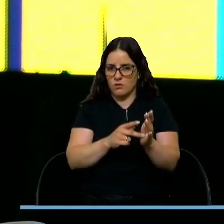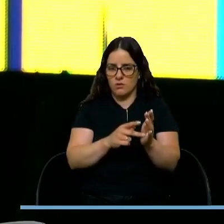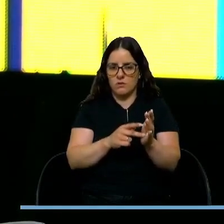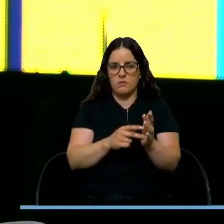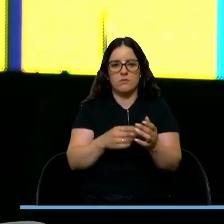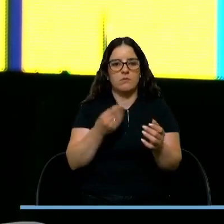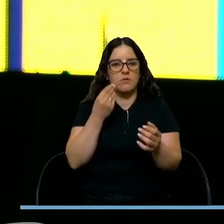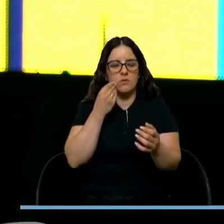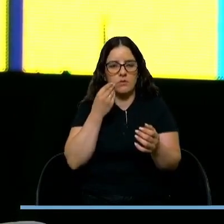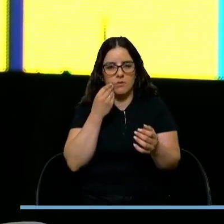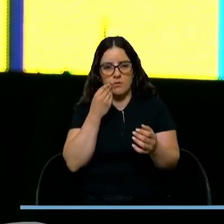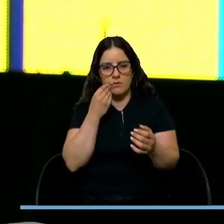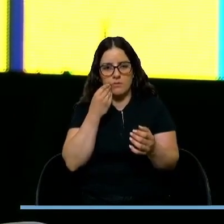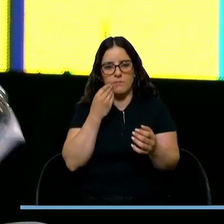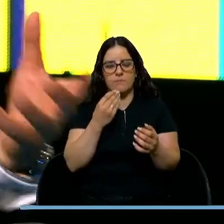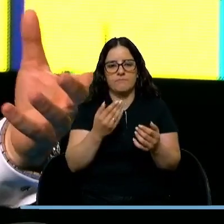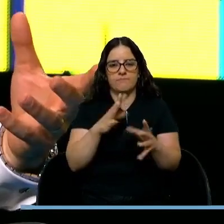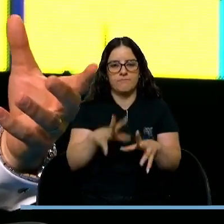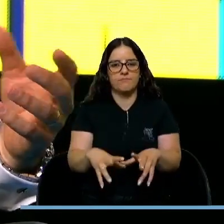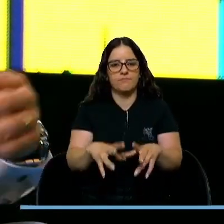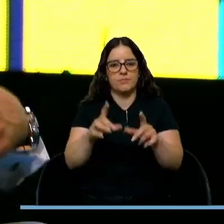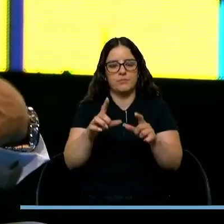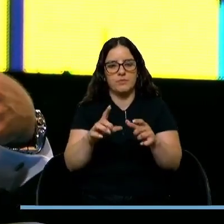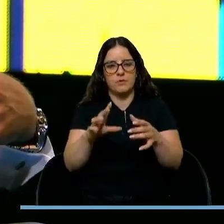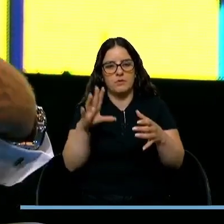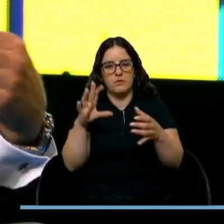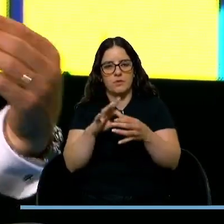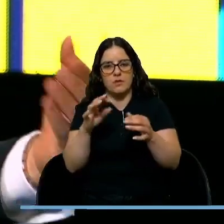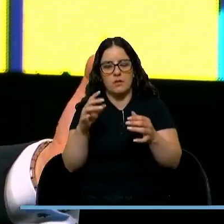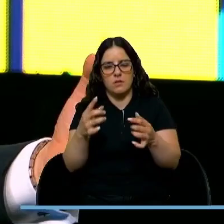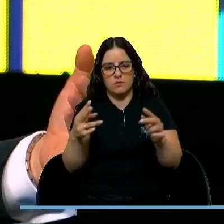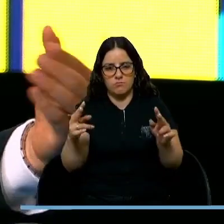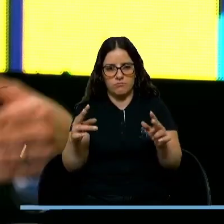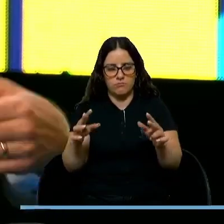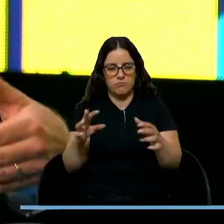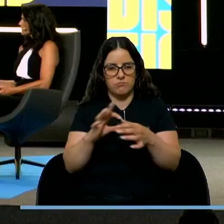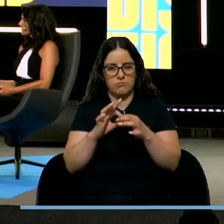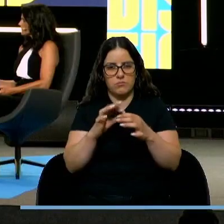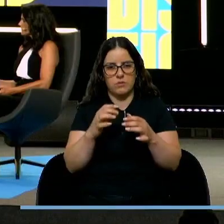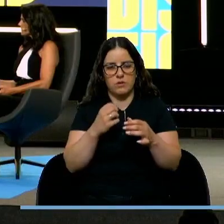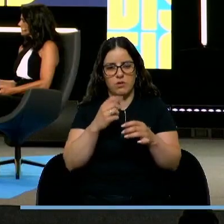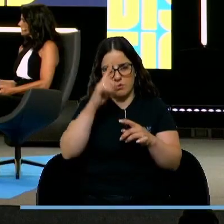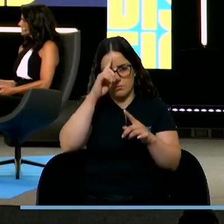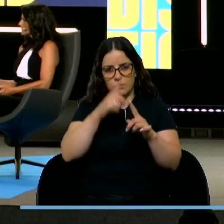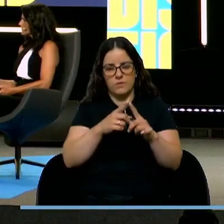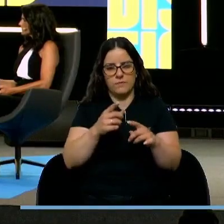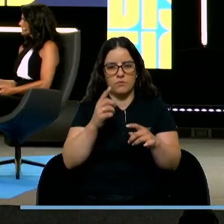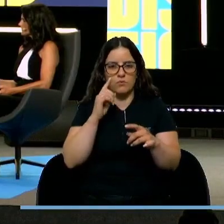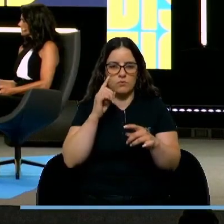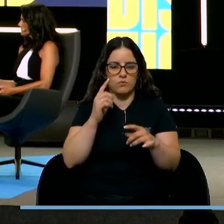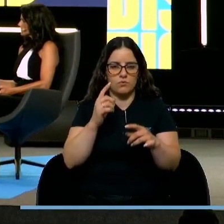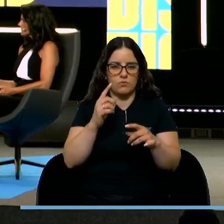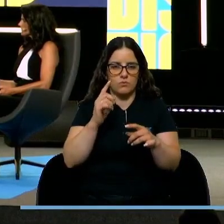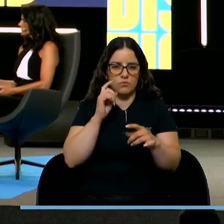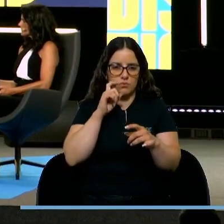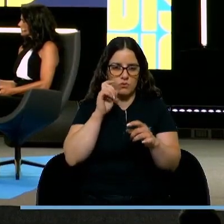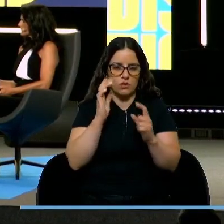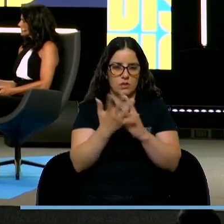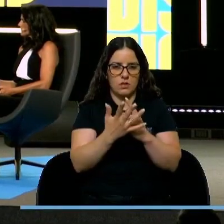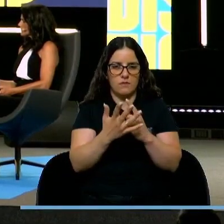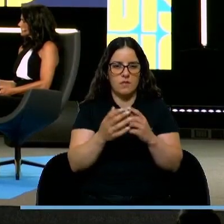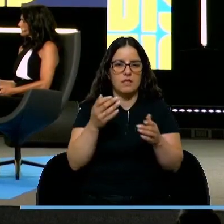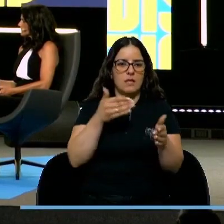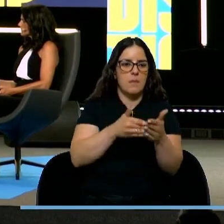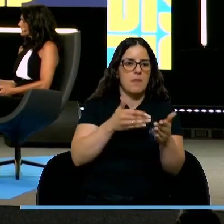our technological solutions, our R&D, so that we meet these sustainable goals and don't depend